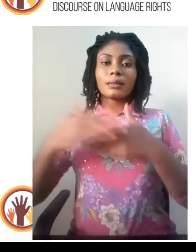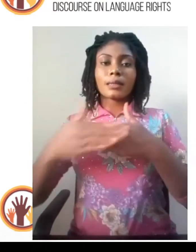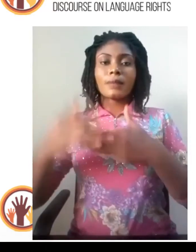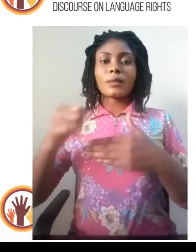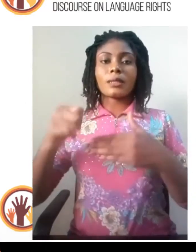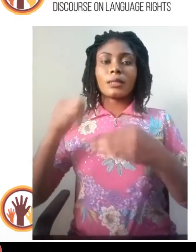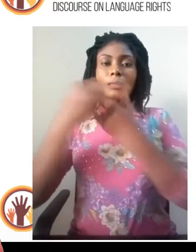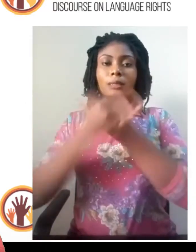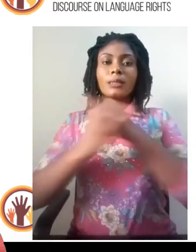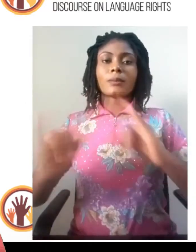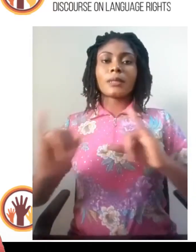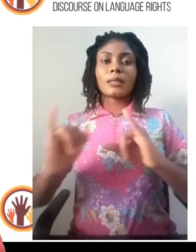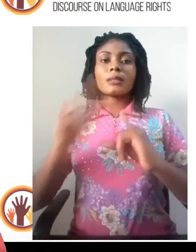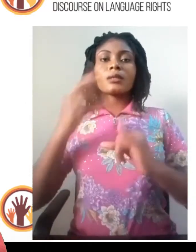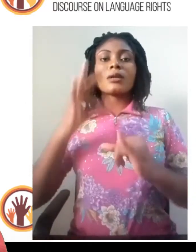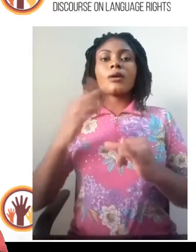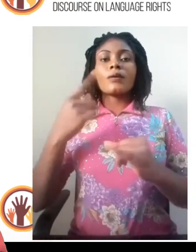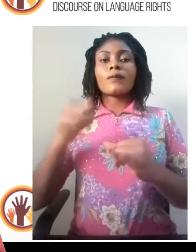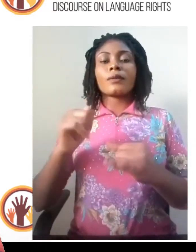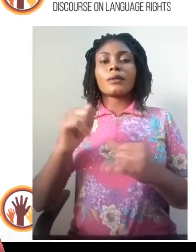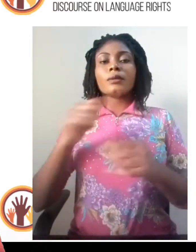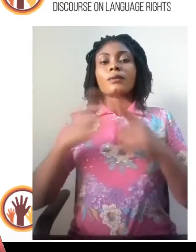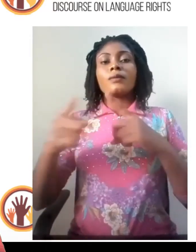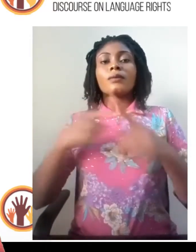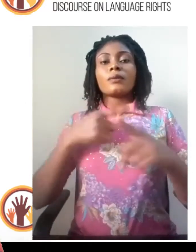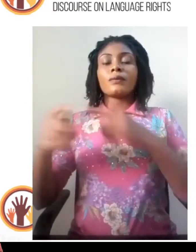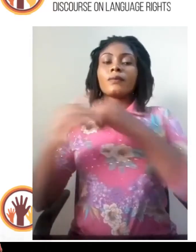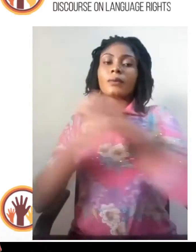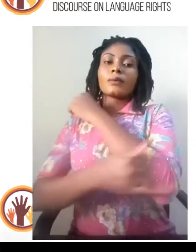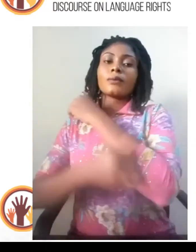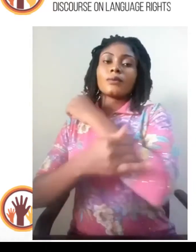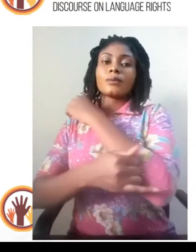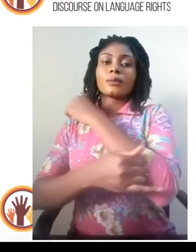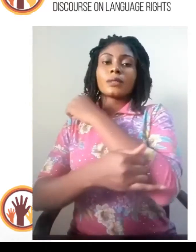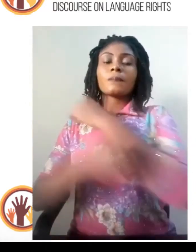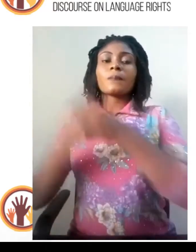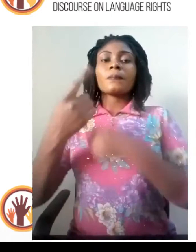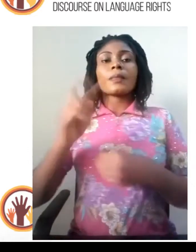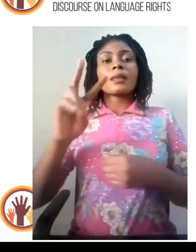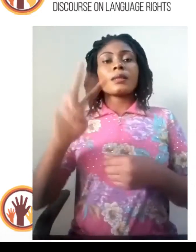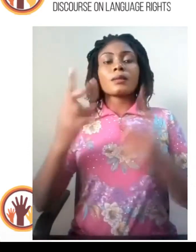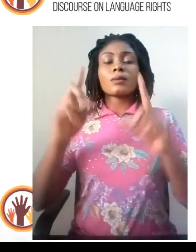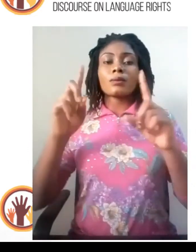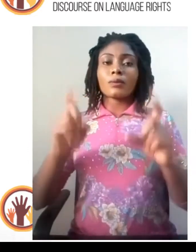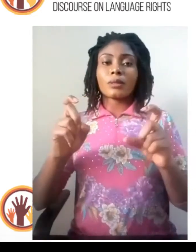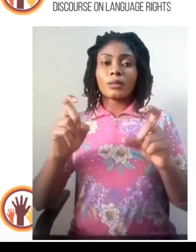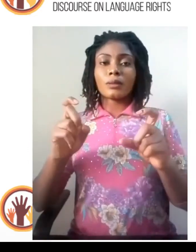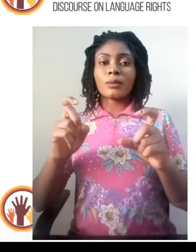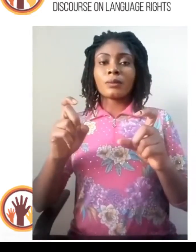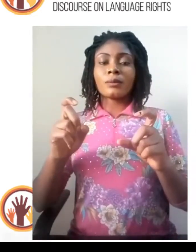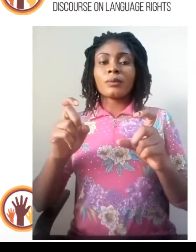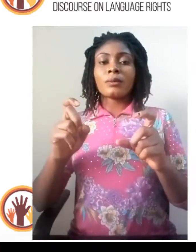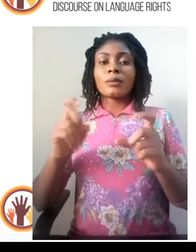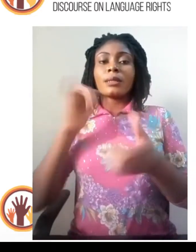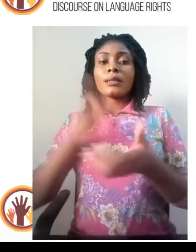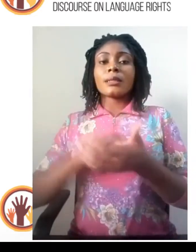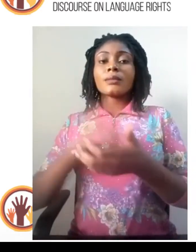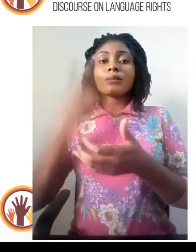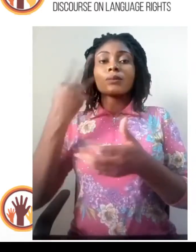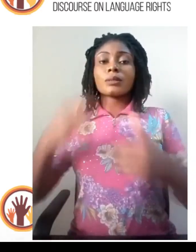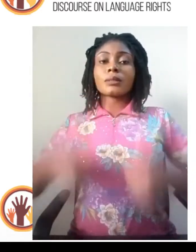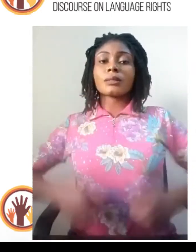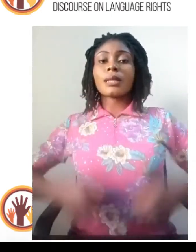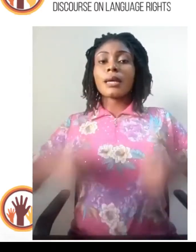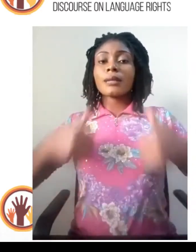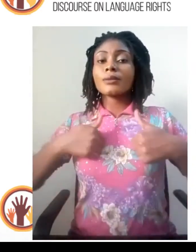countries. The second question they addressed in that we are picking away from